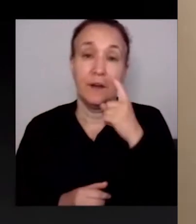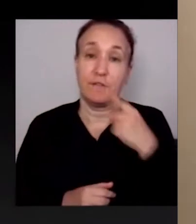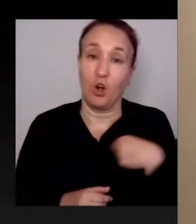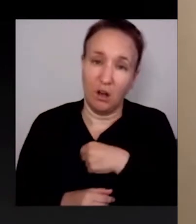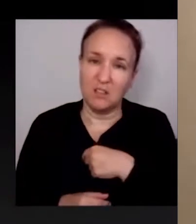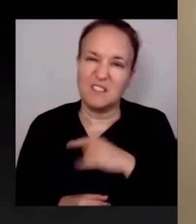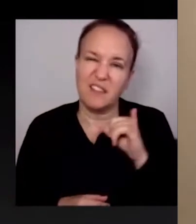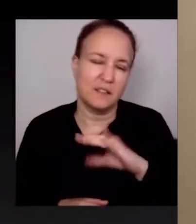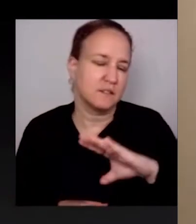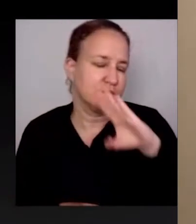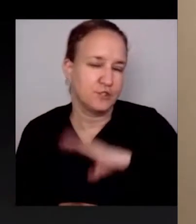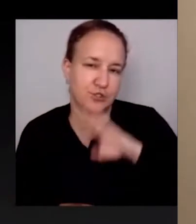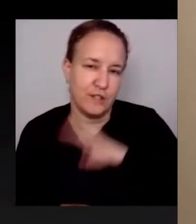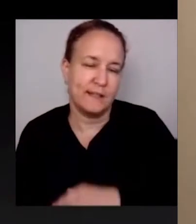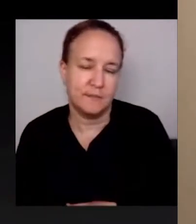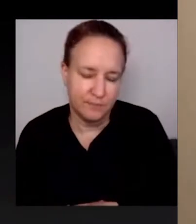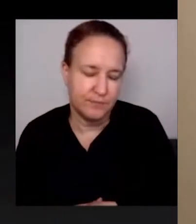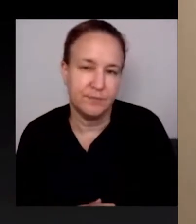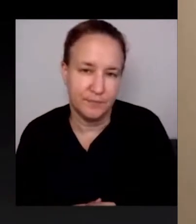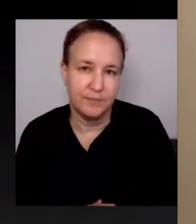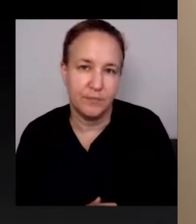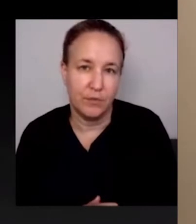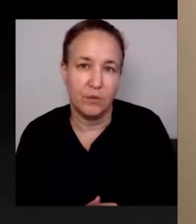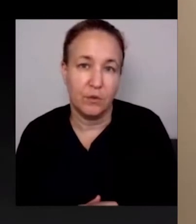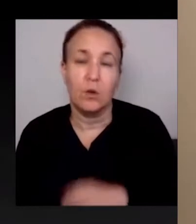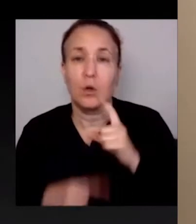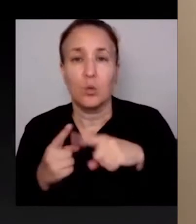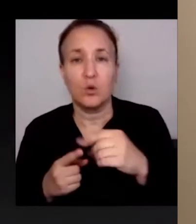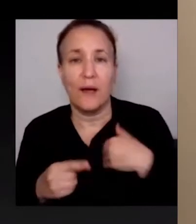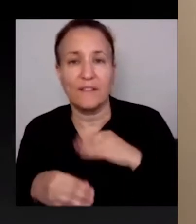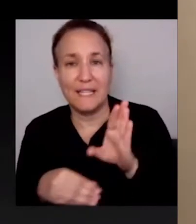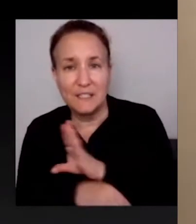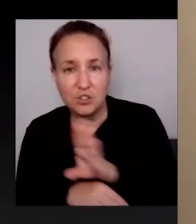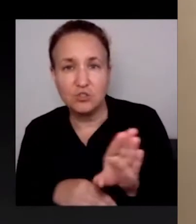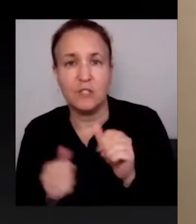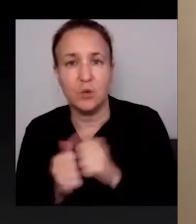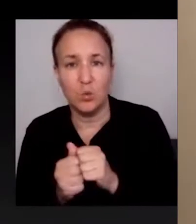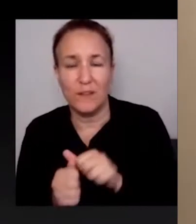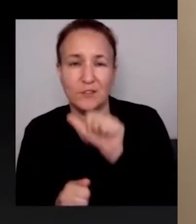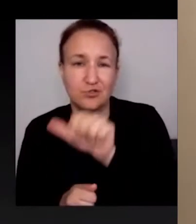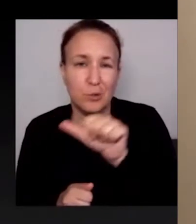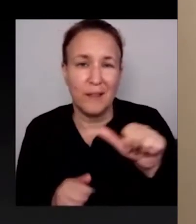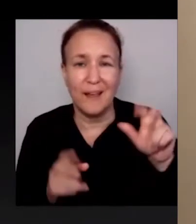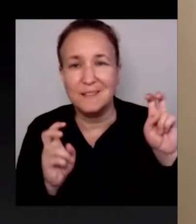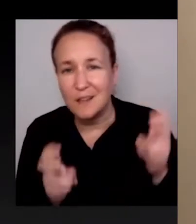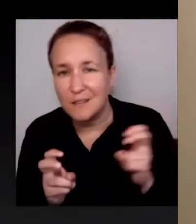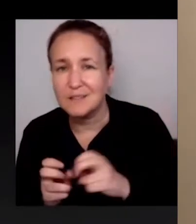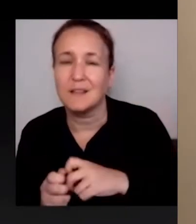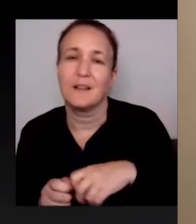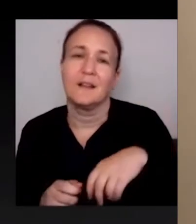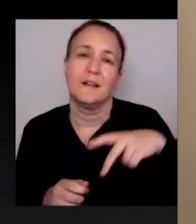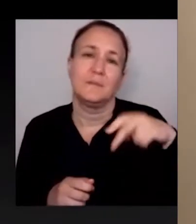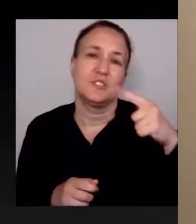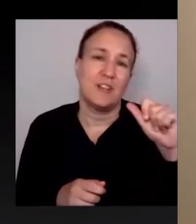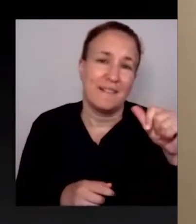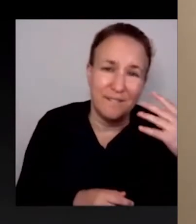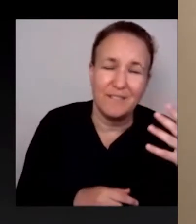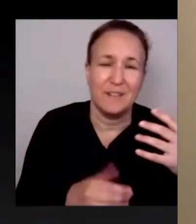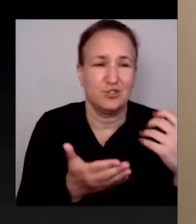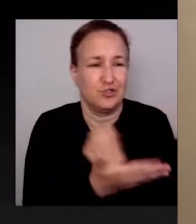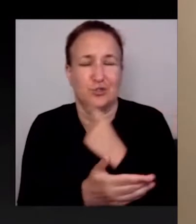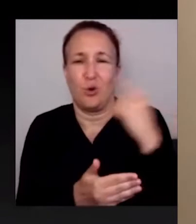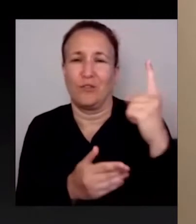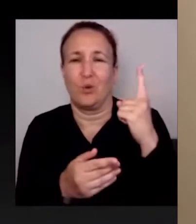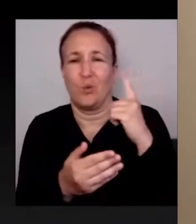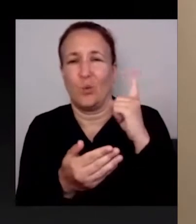frustrating. When you have an industry with AAA titles like GTA 5, which made over $1 billion in